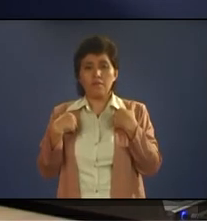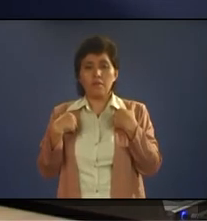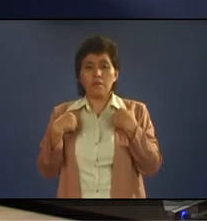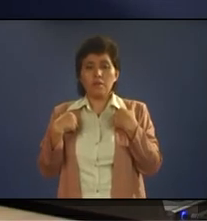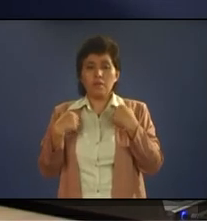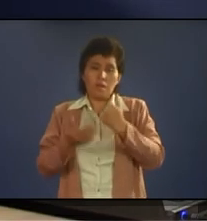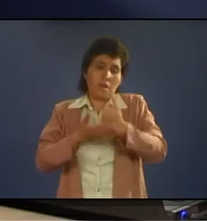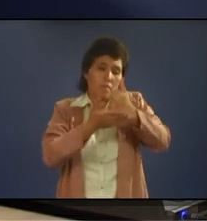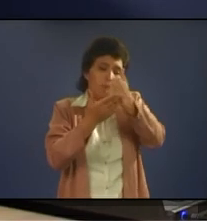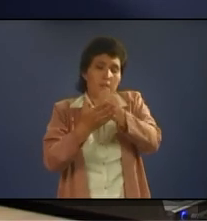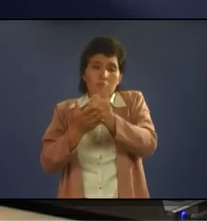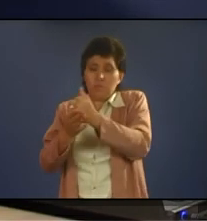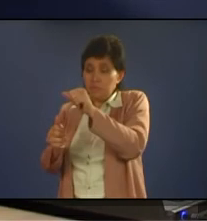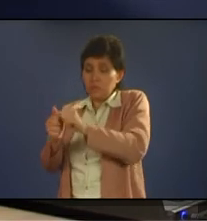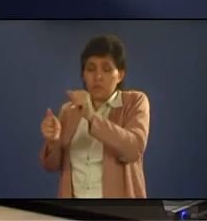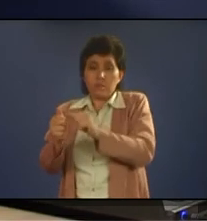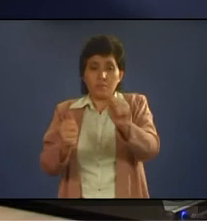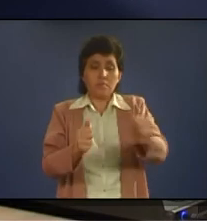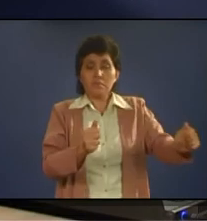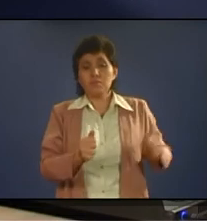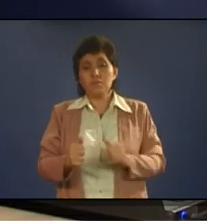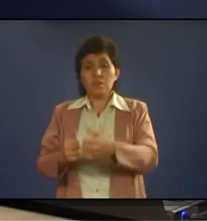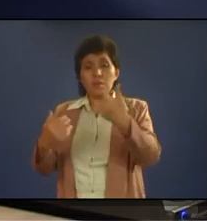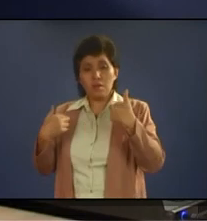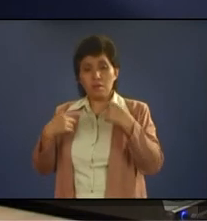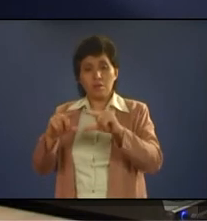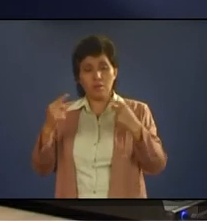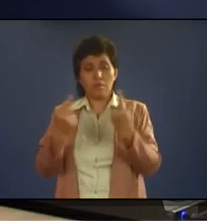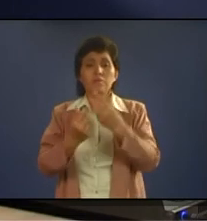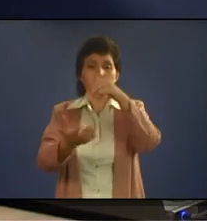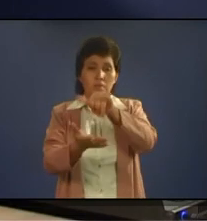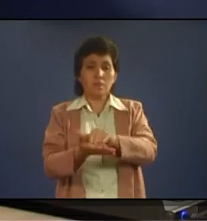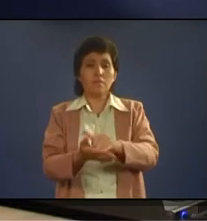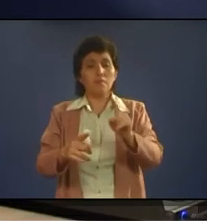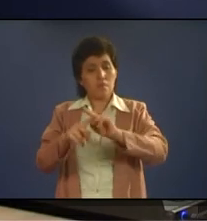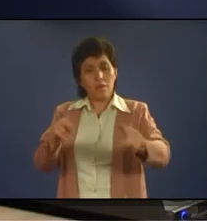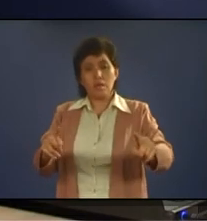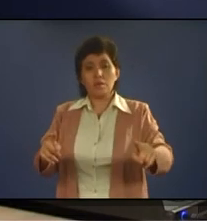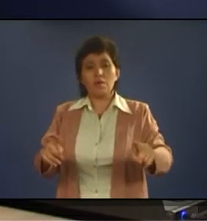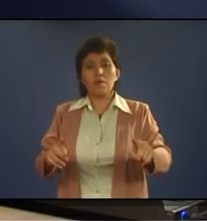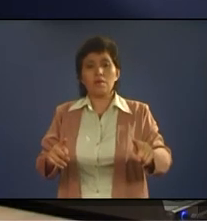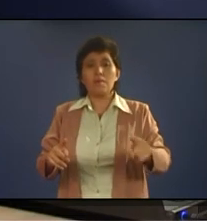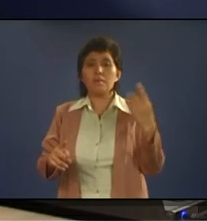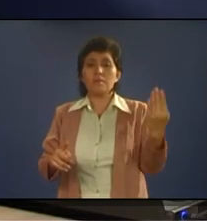Now, you see, they are a group of dancers. They are groups of dancers. But obviously,